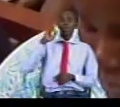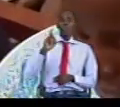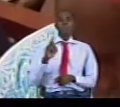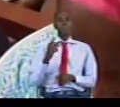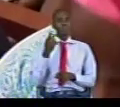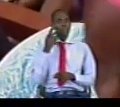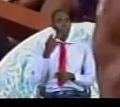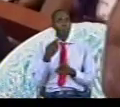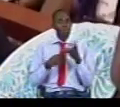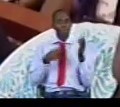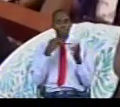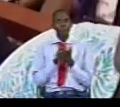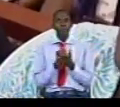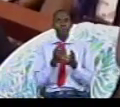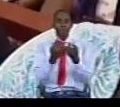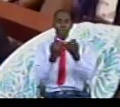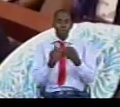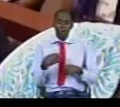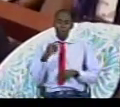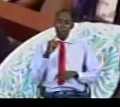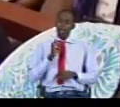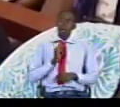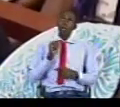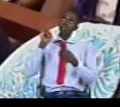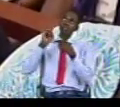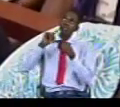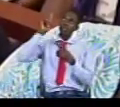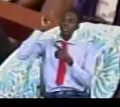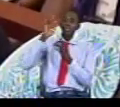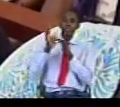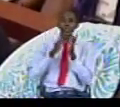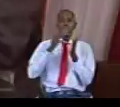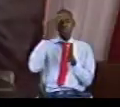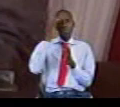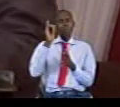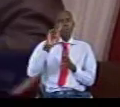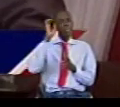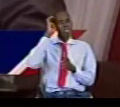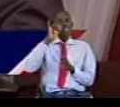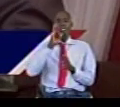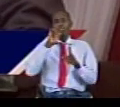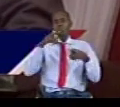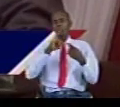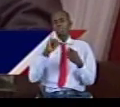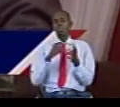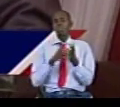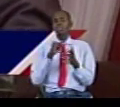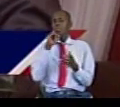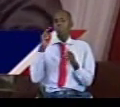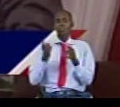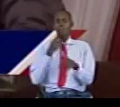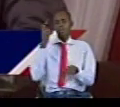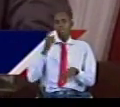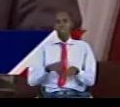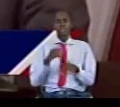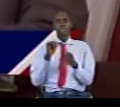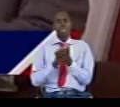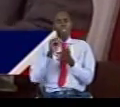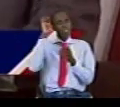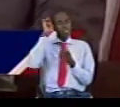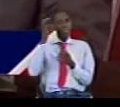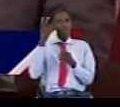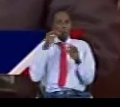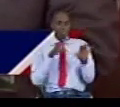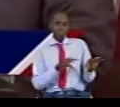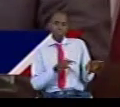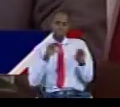was going and was going to the Father. This wasn't the first time he was saying that he was departing from this world.